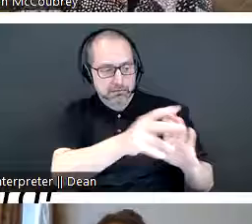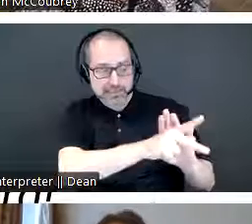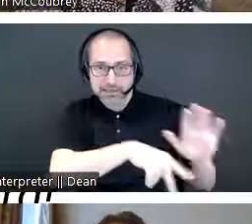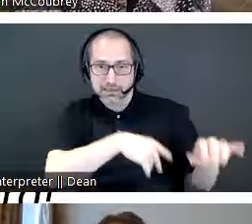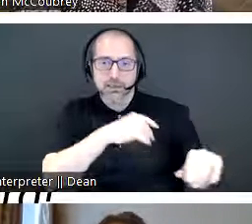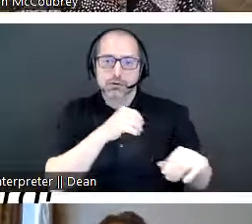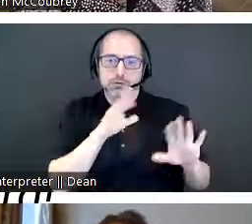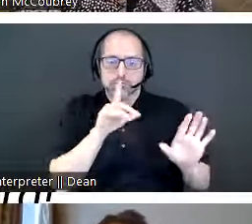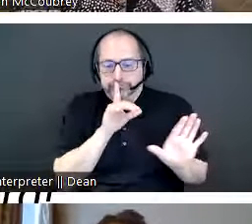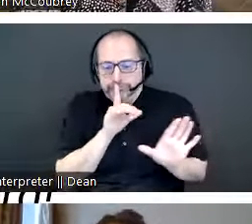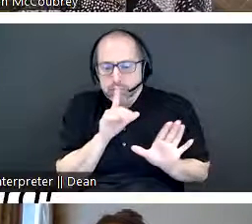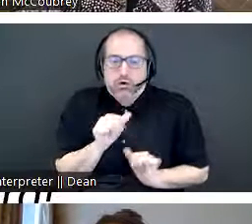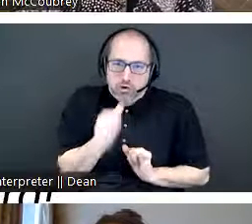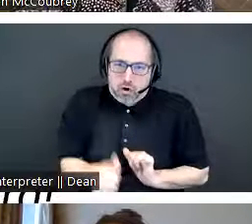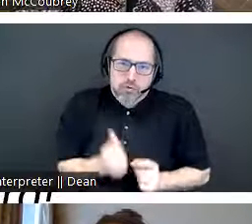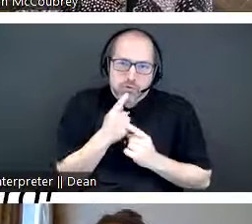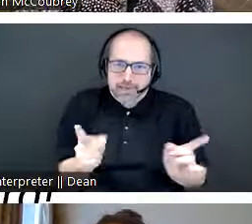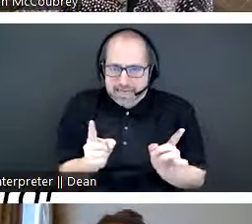to not proclaim certain days.